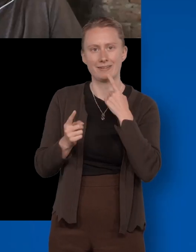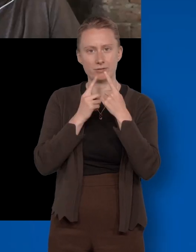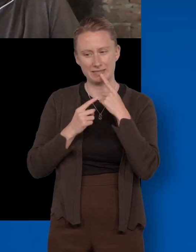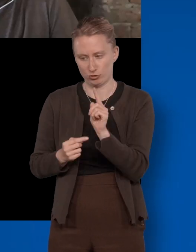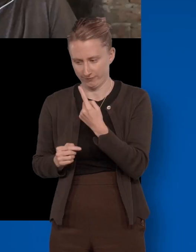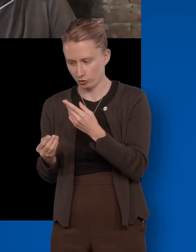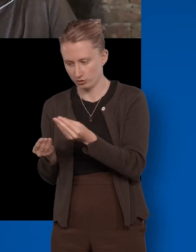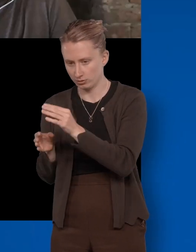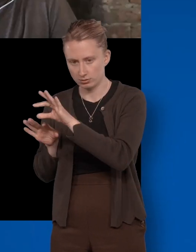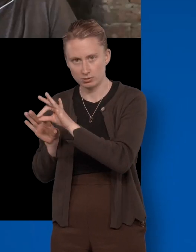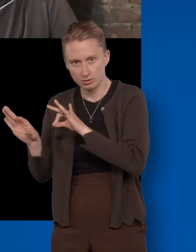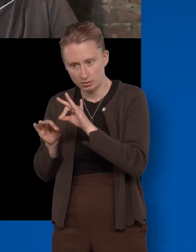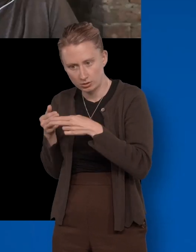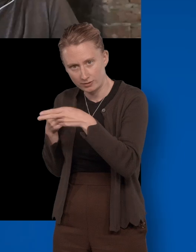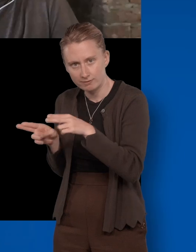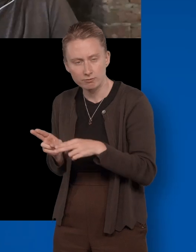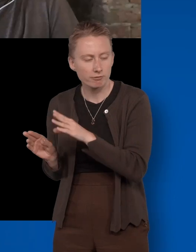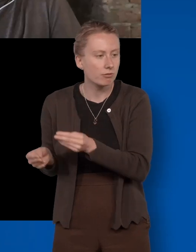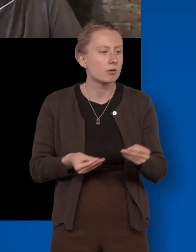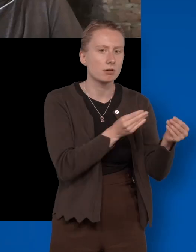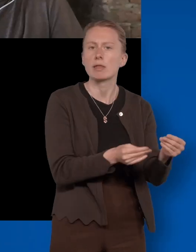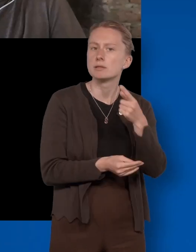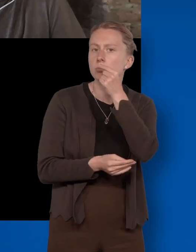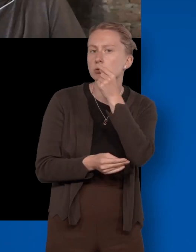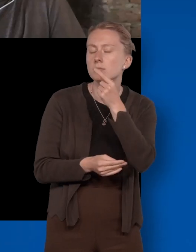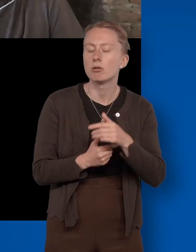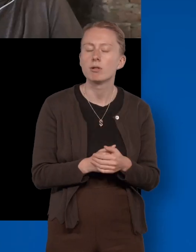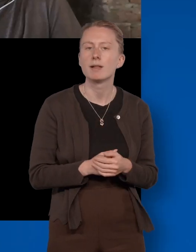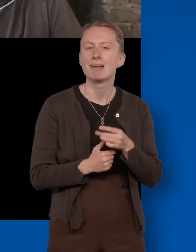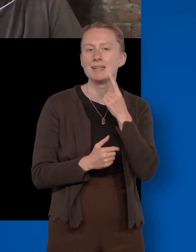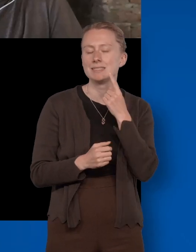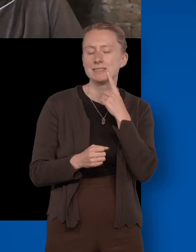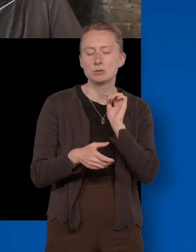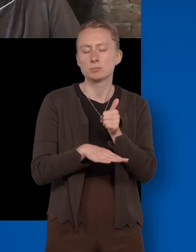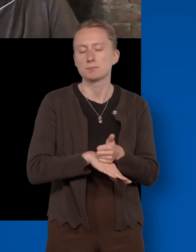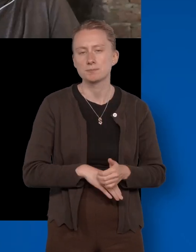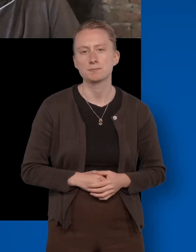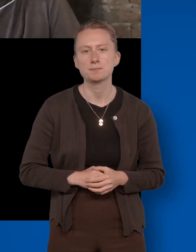identifiable information. And that's certainly possible. That's not something we've done, but it would be very easy to implement.